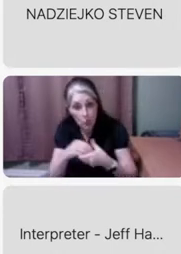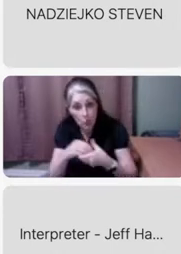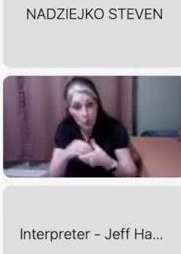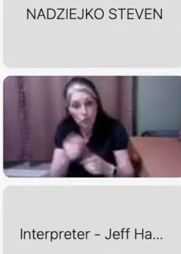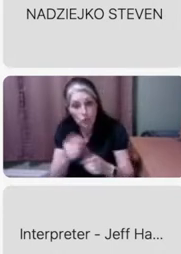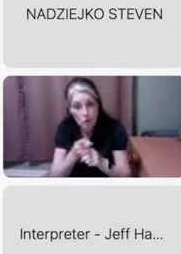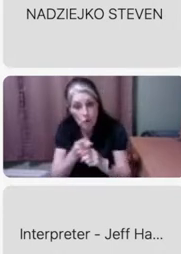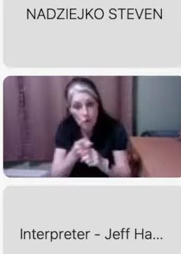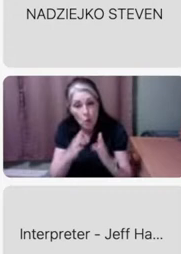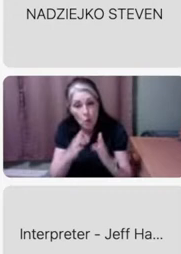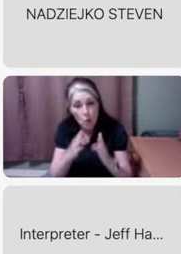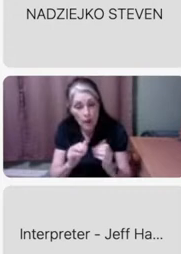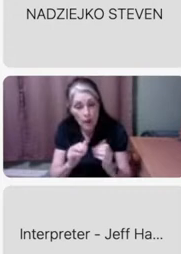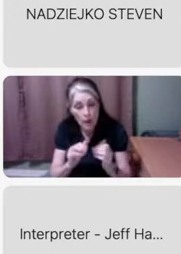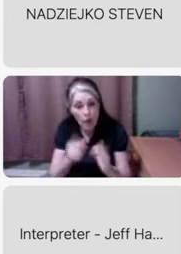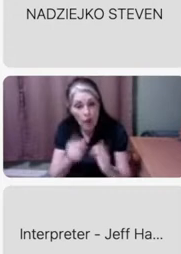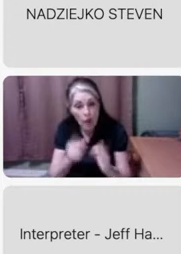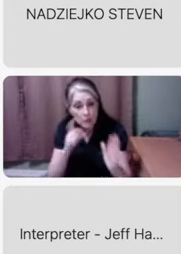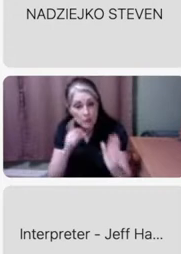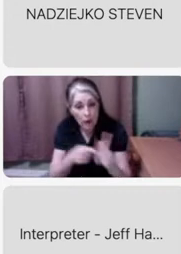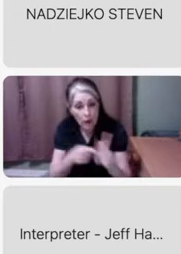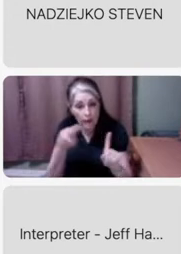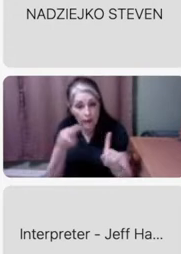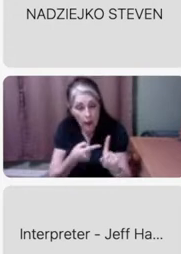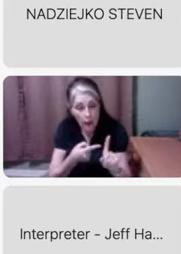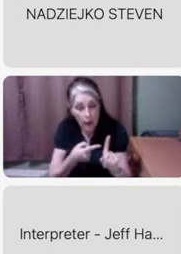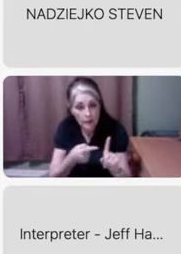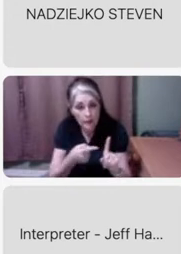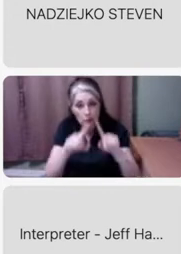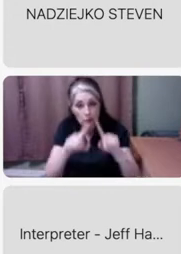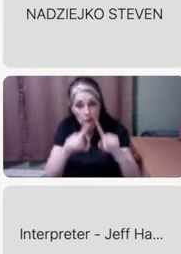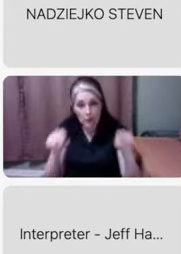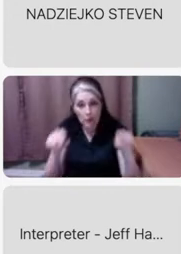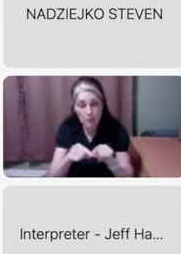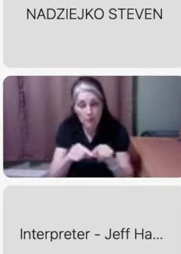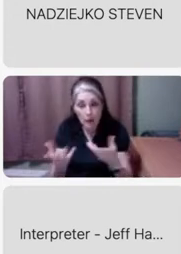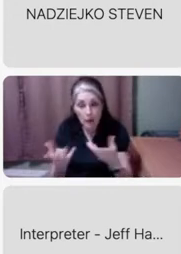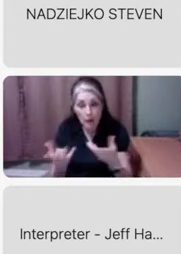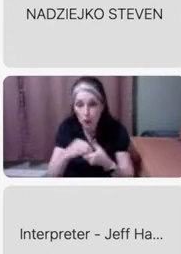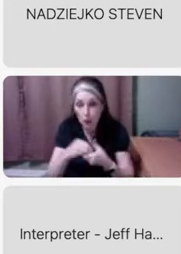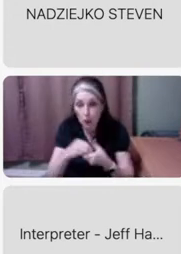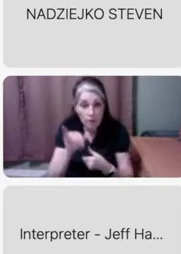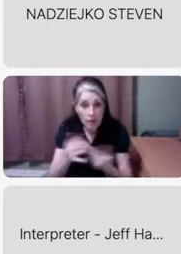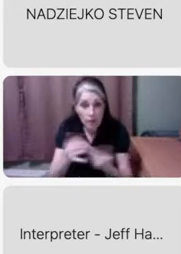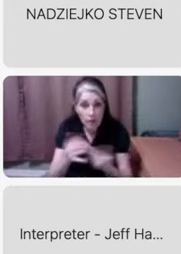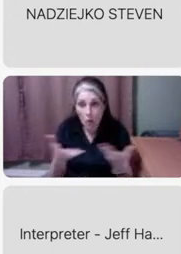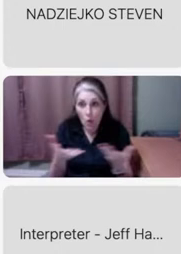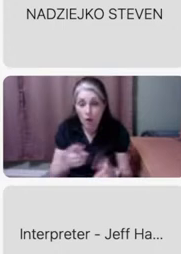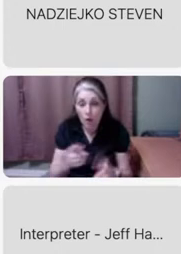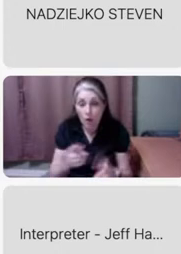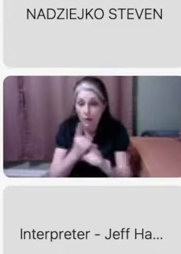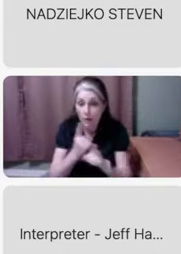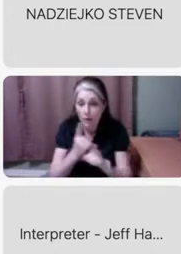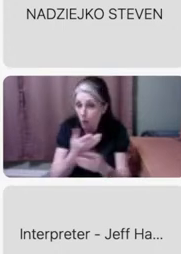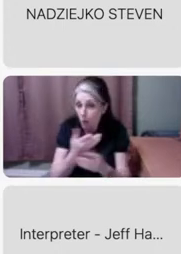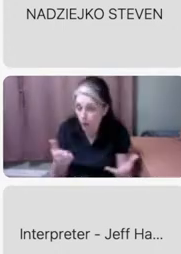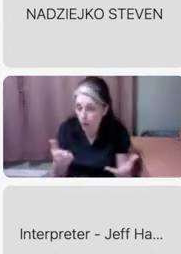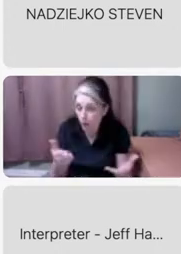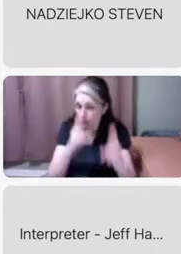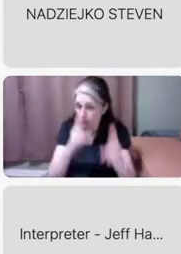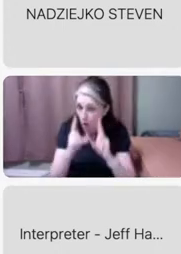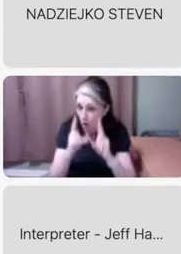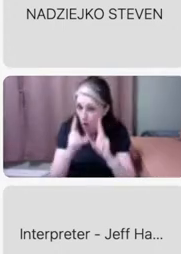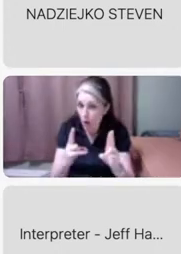to be recognized will there be a plaque what will be included in that the appropriate thing the honorable thing and and is to do